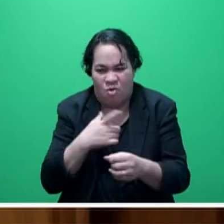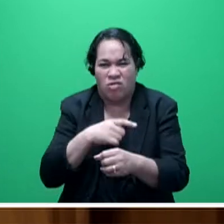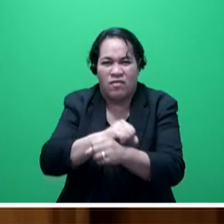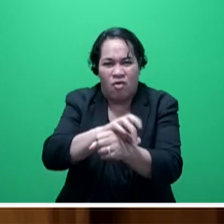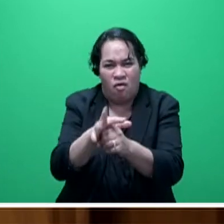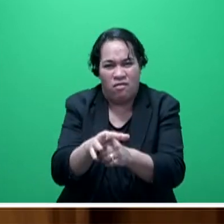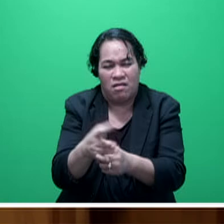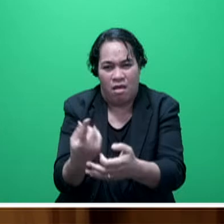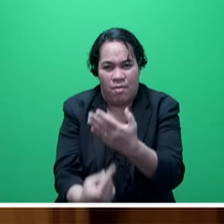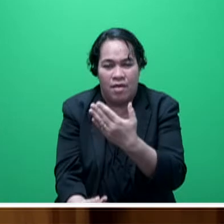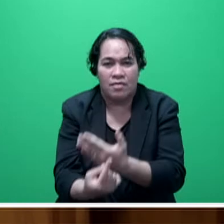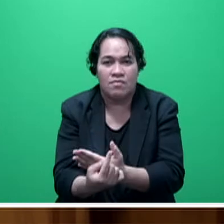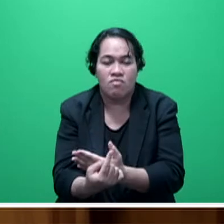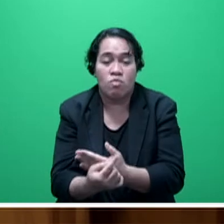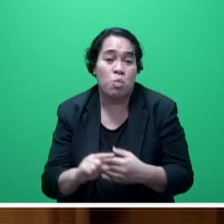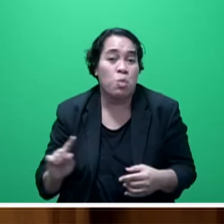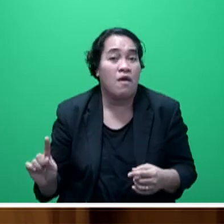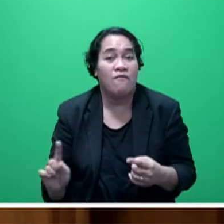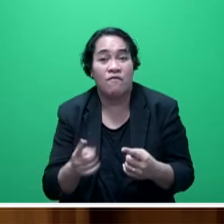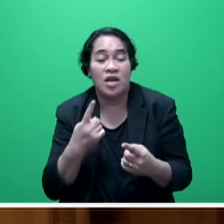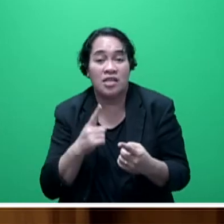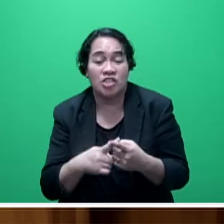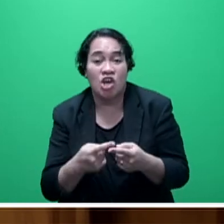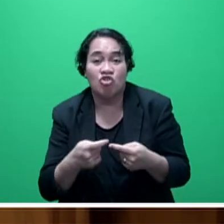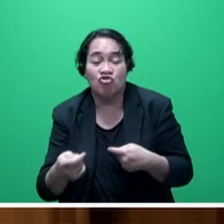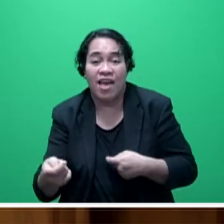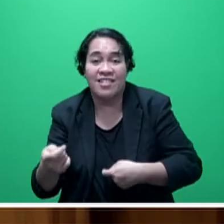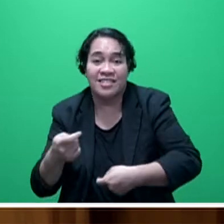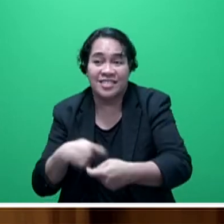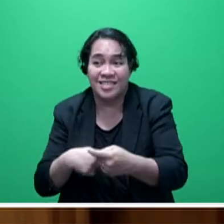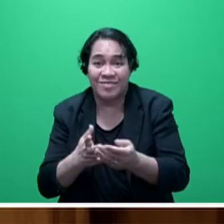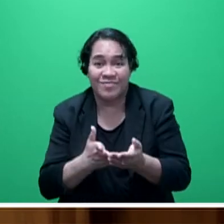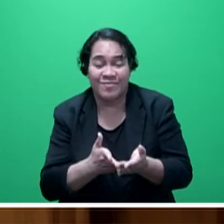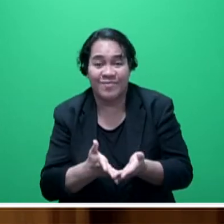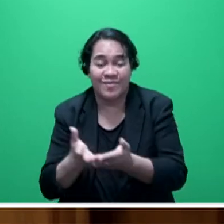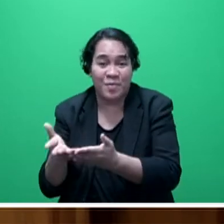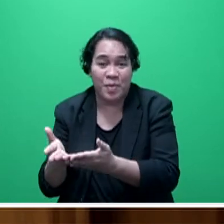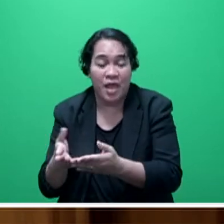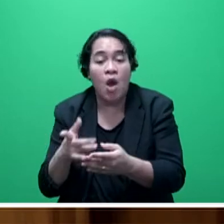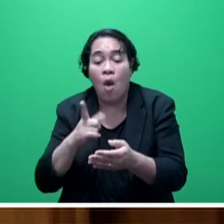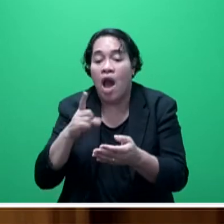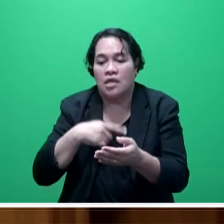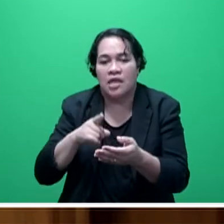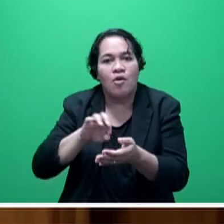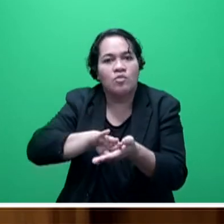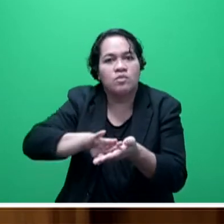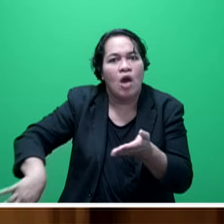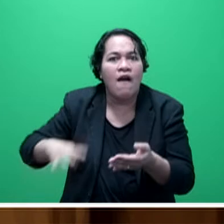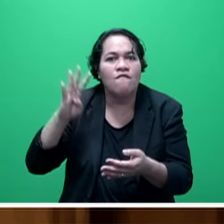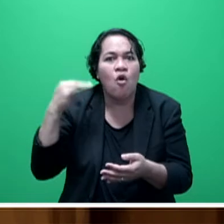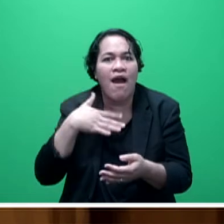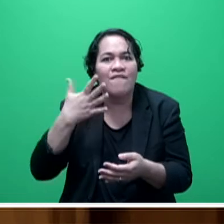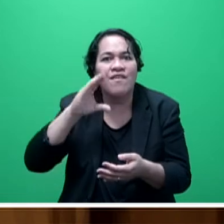COVID-19. Firstly, transshipment levy. First, there is the removal of the